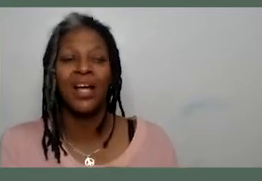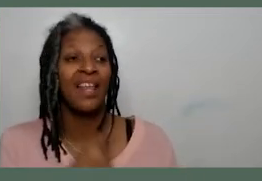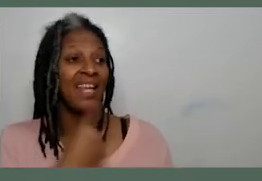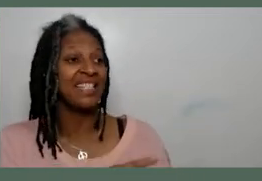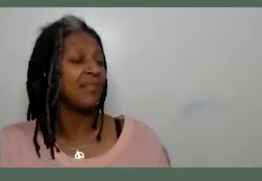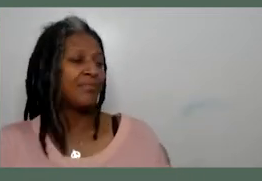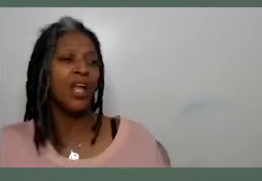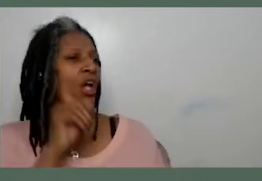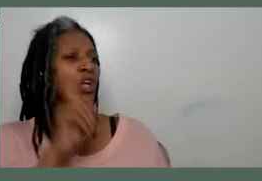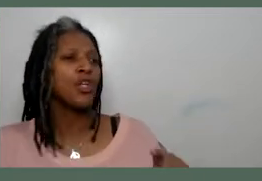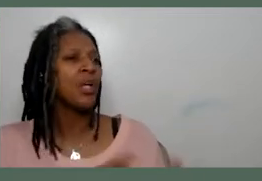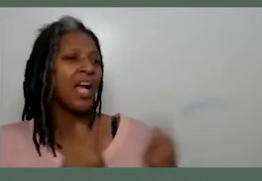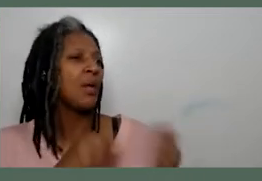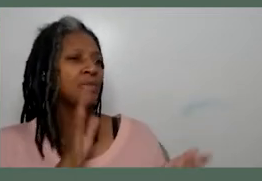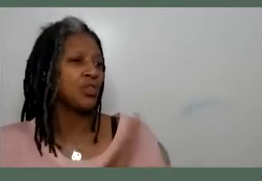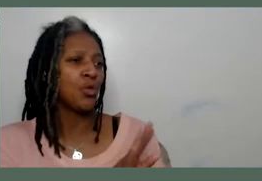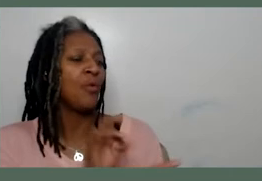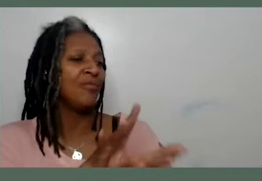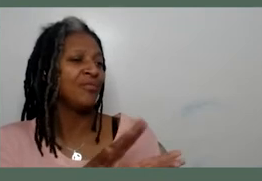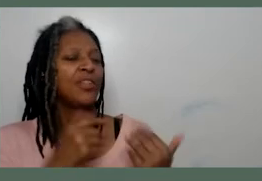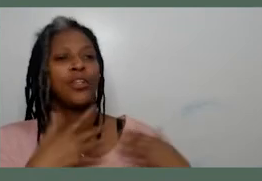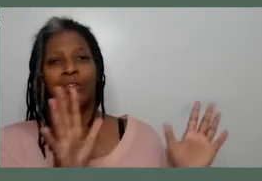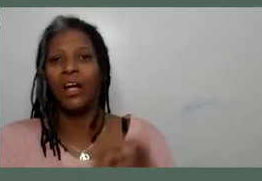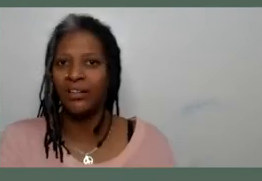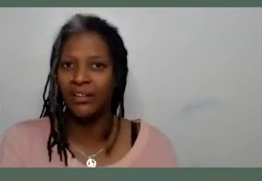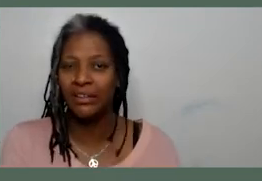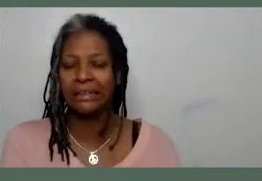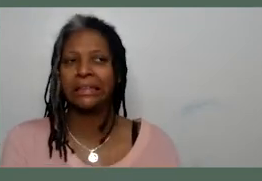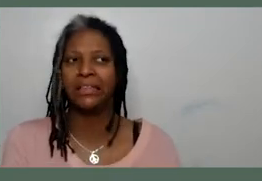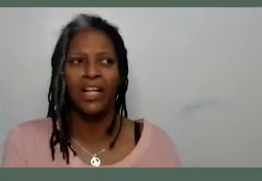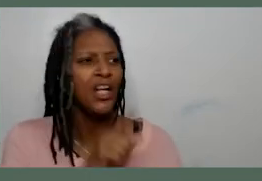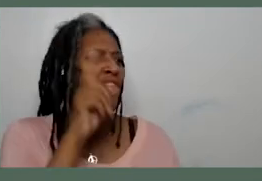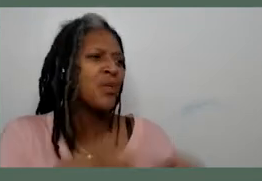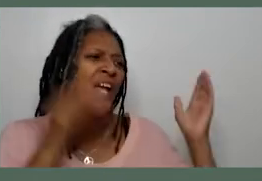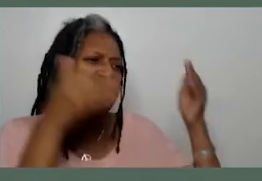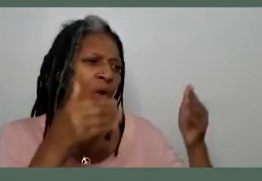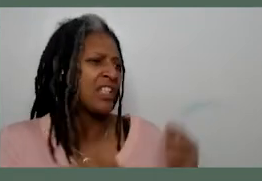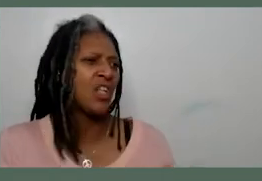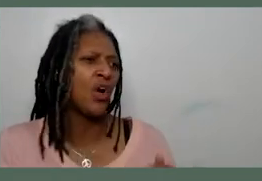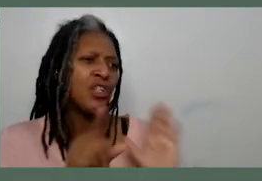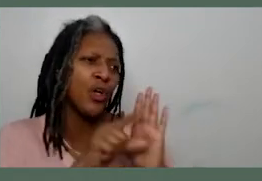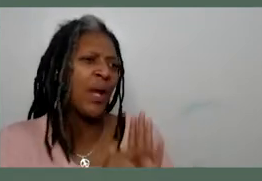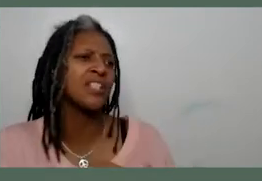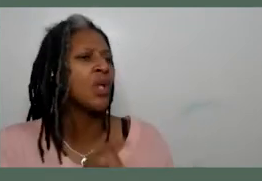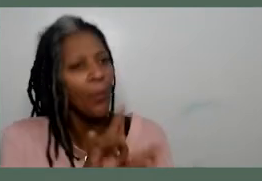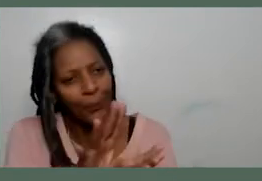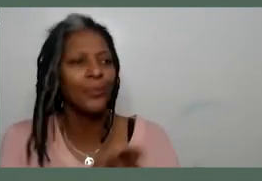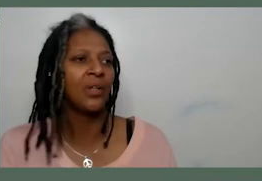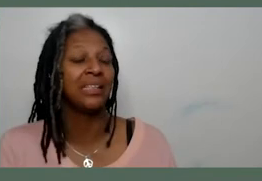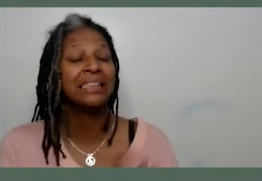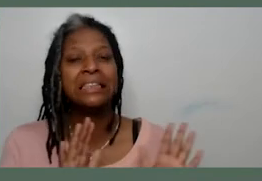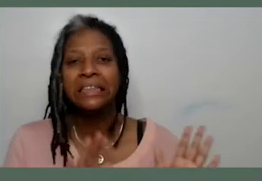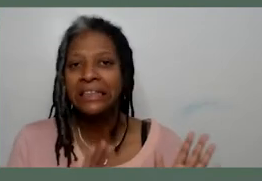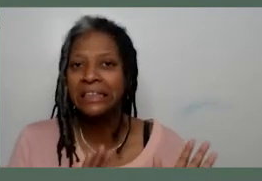not able to focus on her grades. We can't really help her. And it's like, yes, everyone has their lane and that's really important.